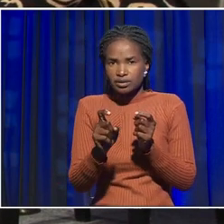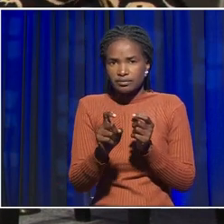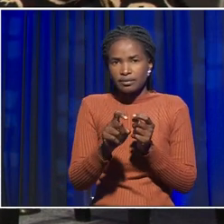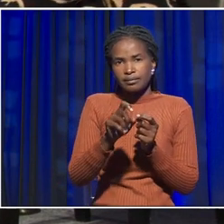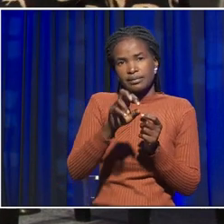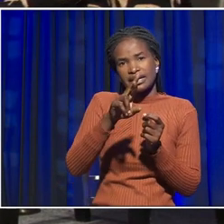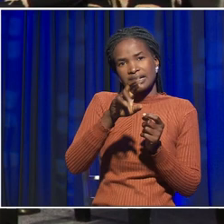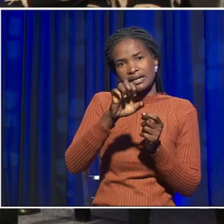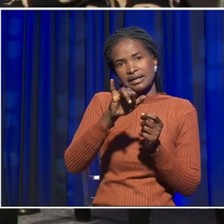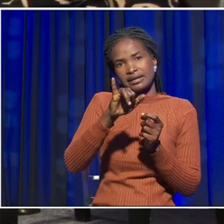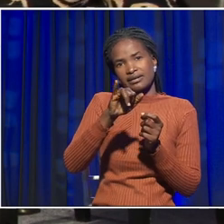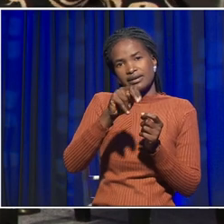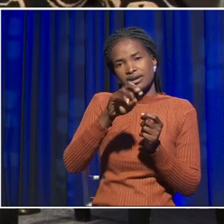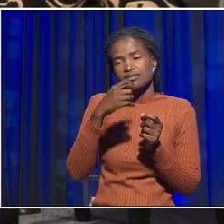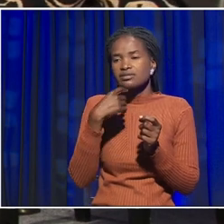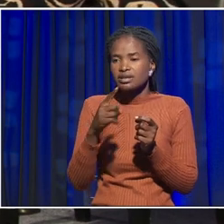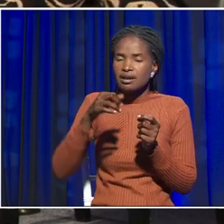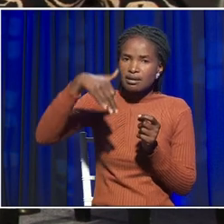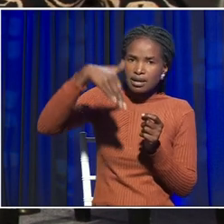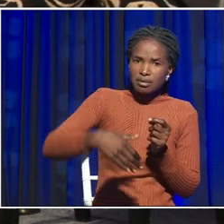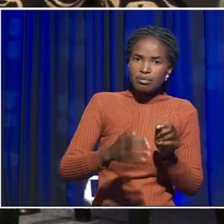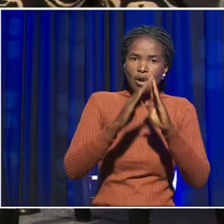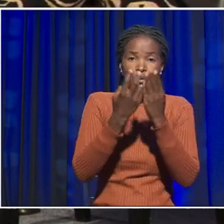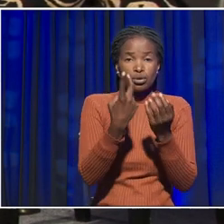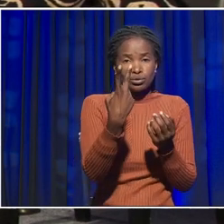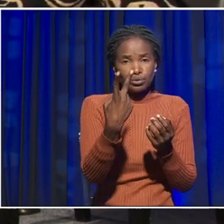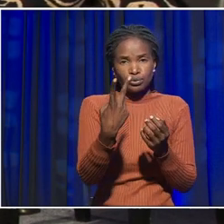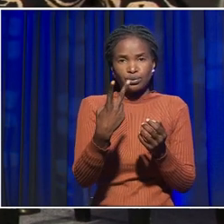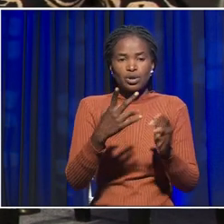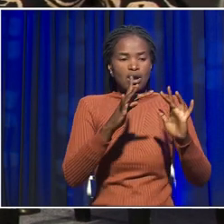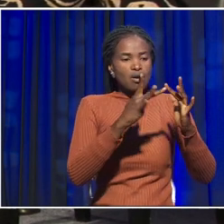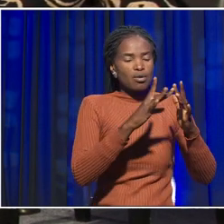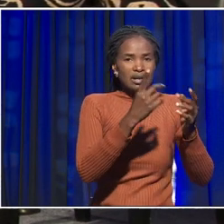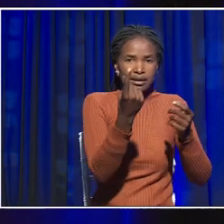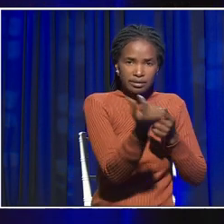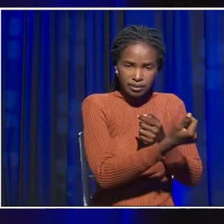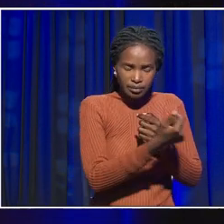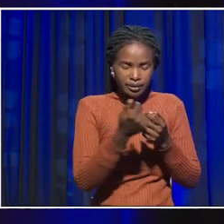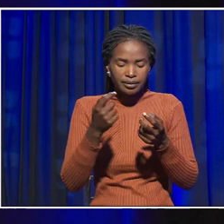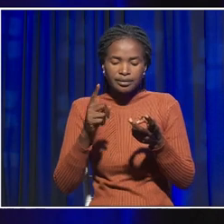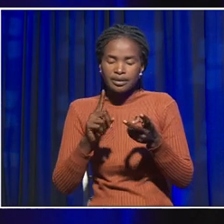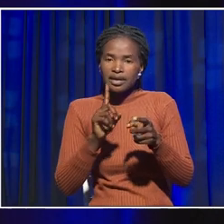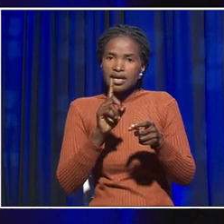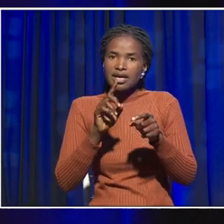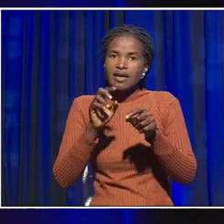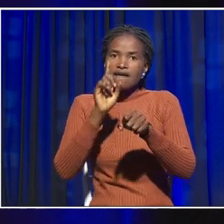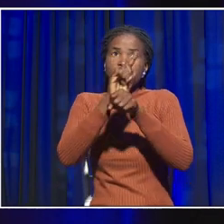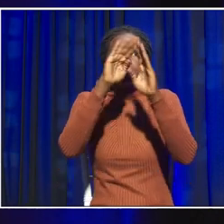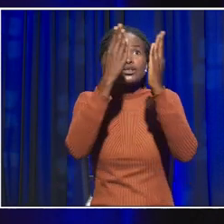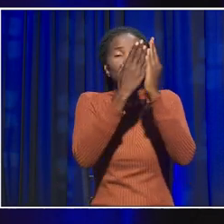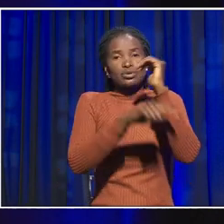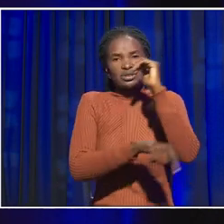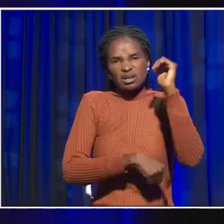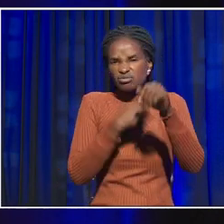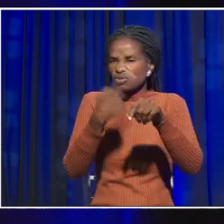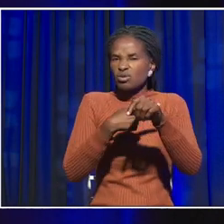Engelbrecht. He says, in Namibia, we are in two worlds. When it comes to online shopping, At the first world countries, it is a norm